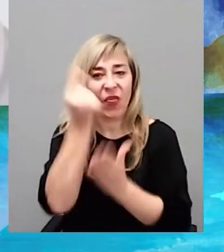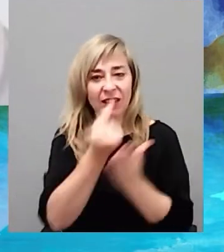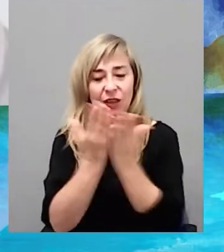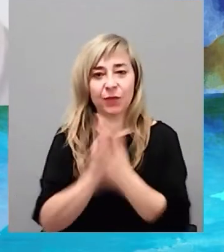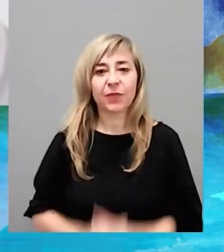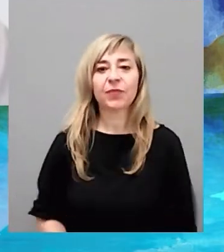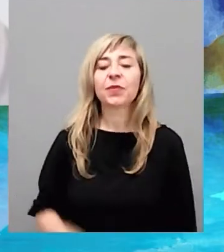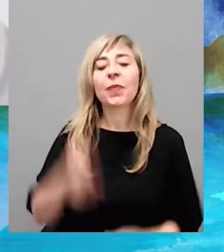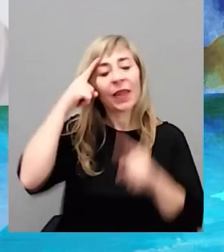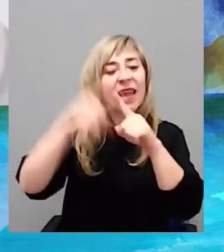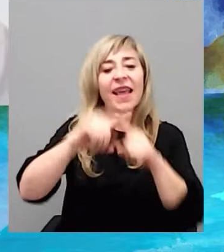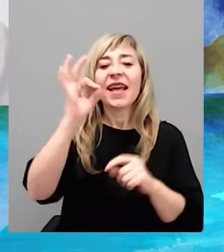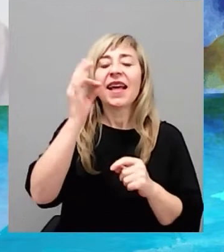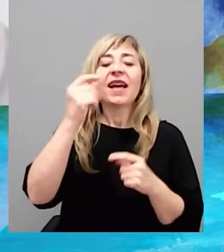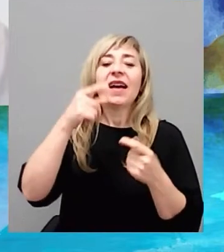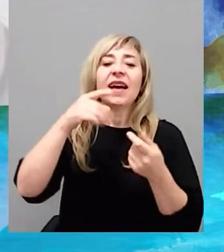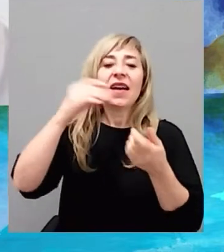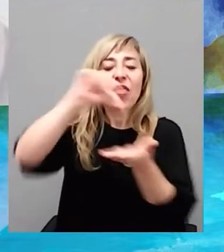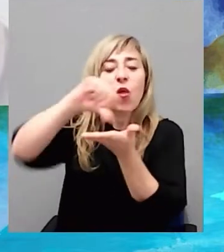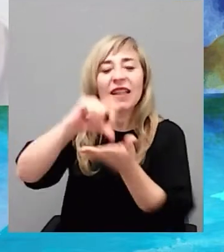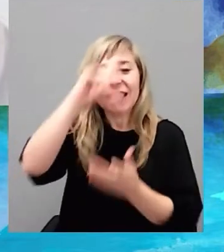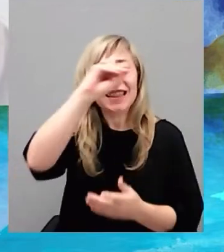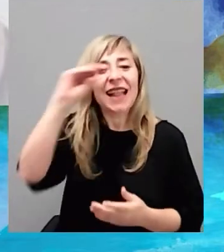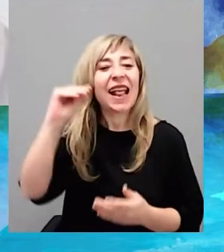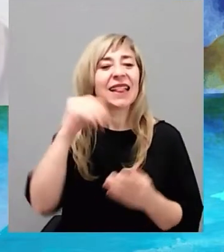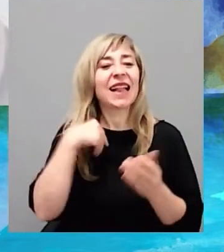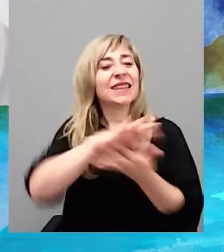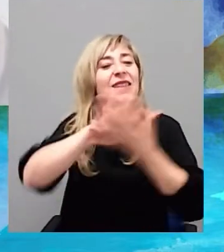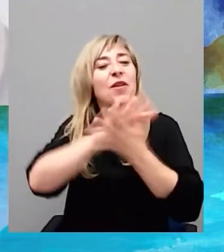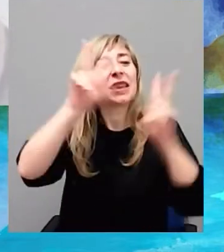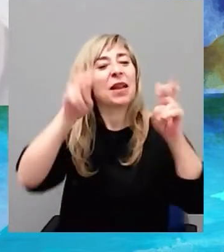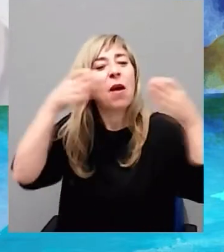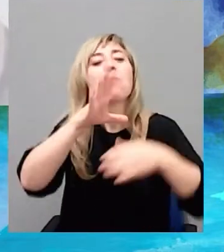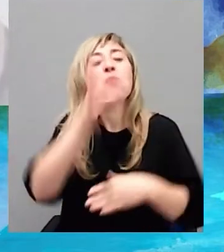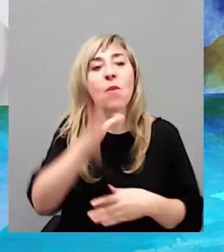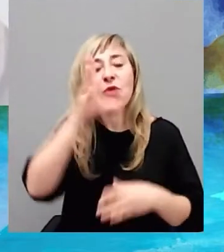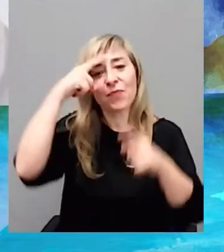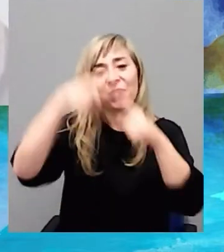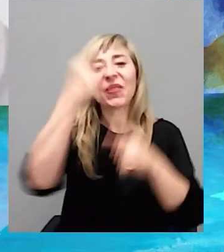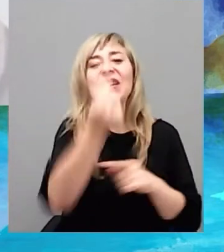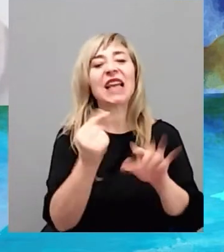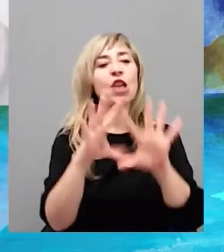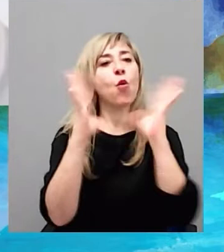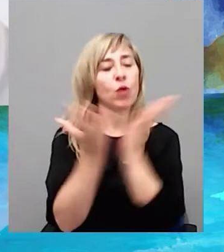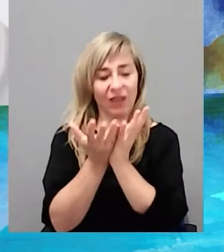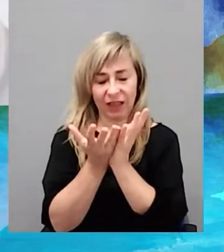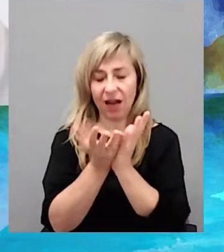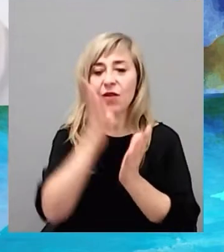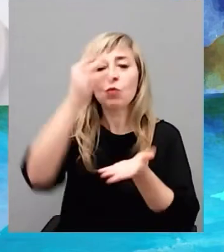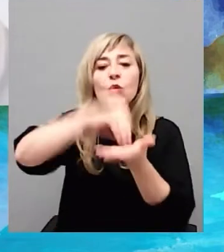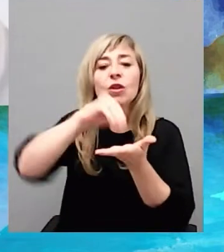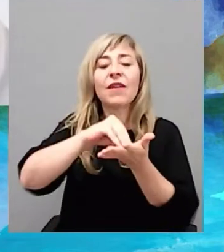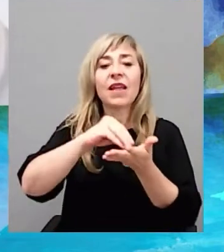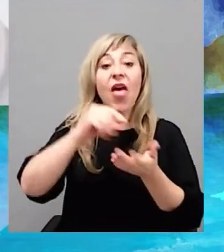smart cities are most often developed through a technologically driven process and not enough taking